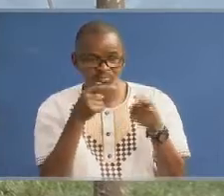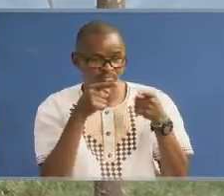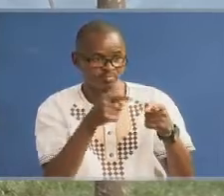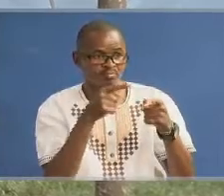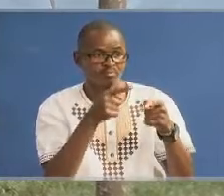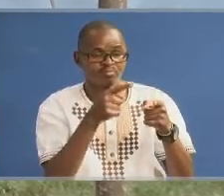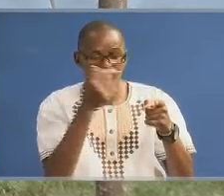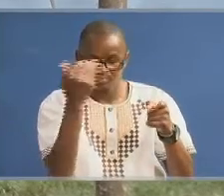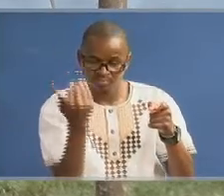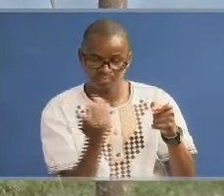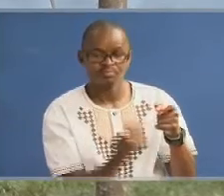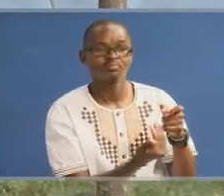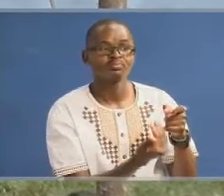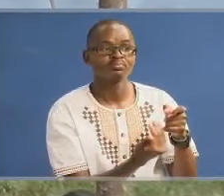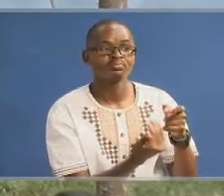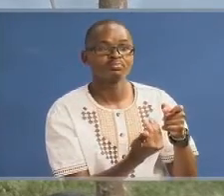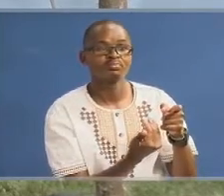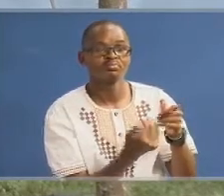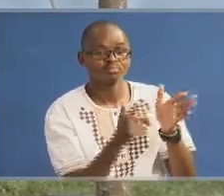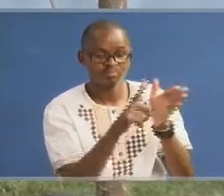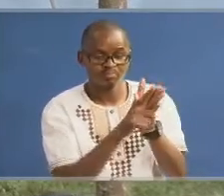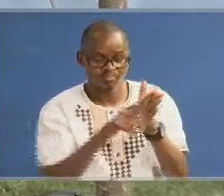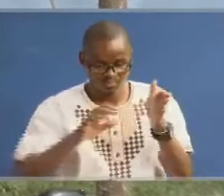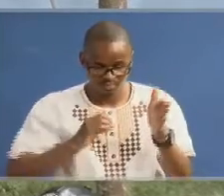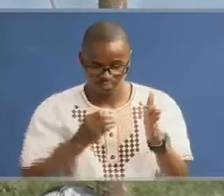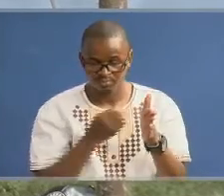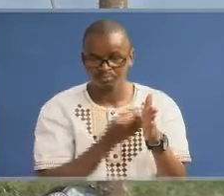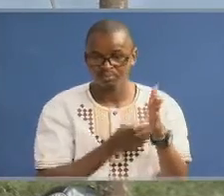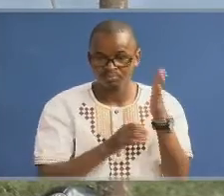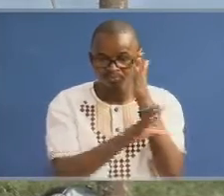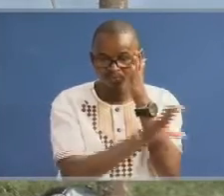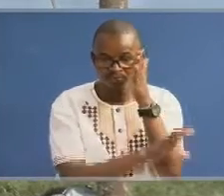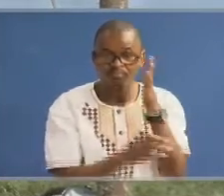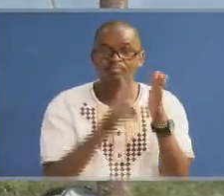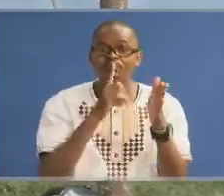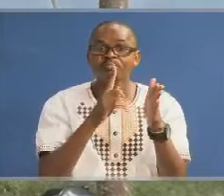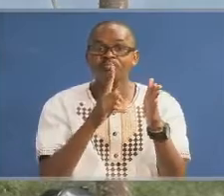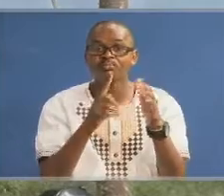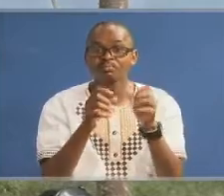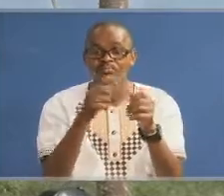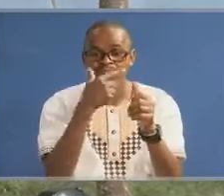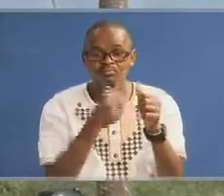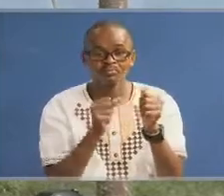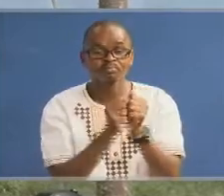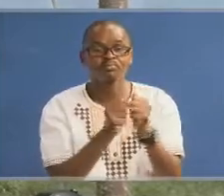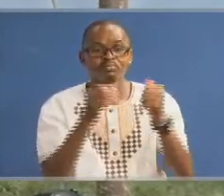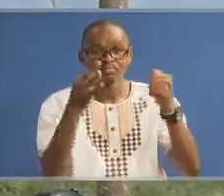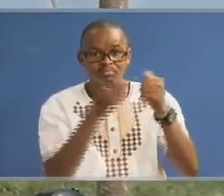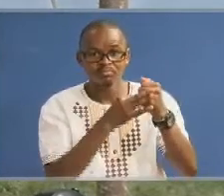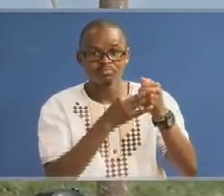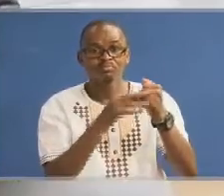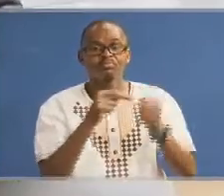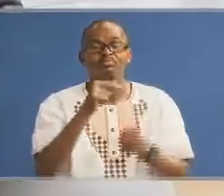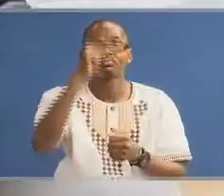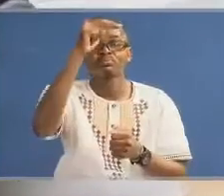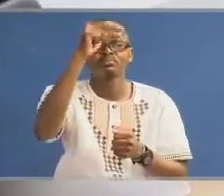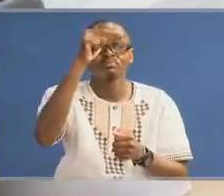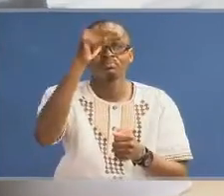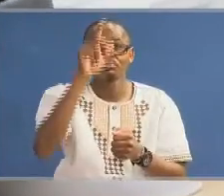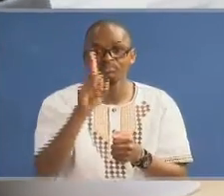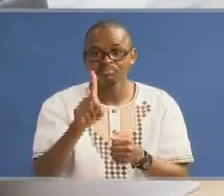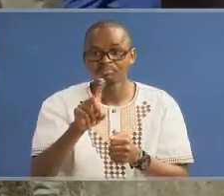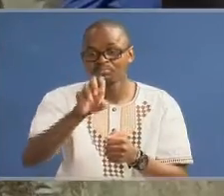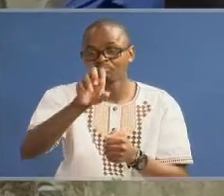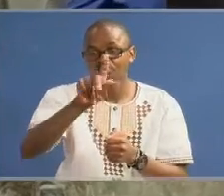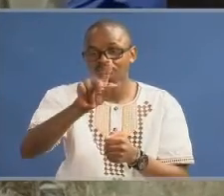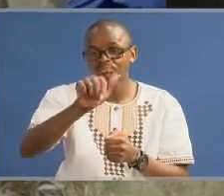huu ni mtoto? Na sheria zetu za inchi sinasema miaka 18 kwenda juu. Hadibo